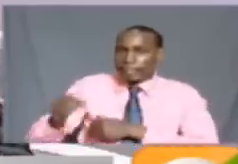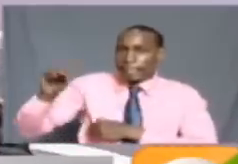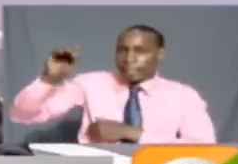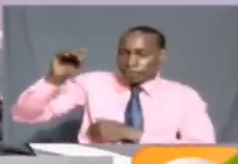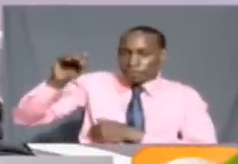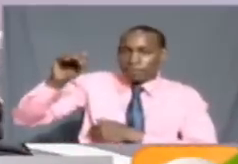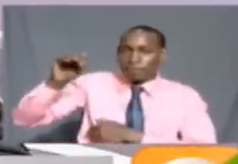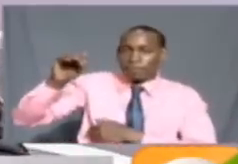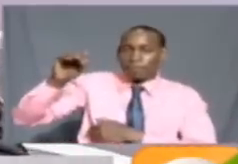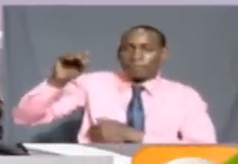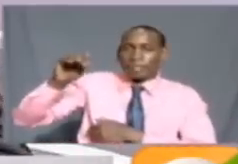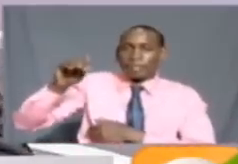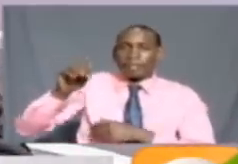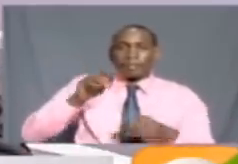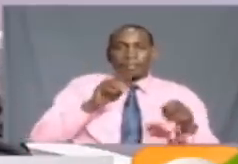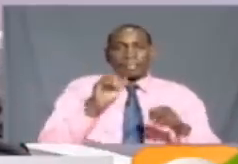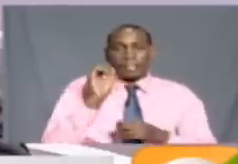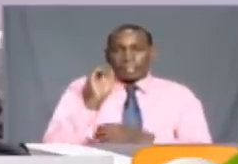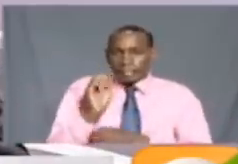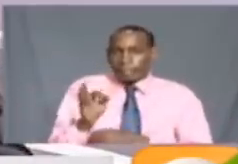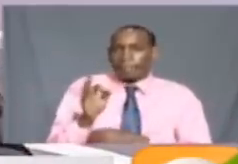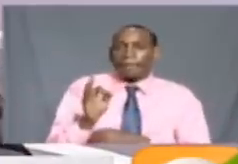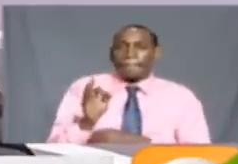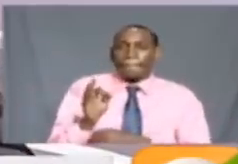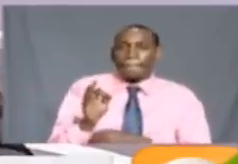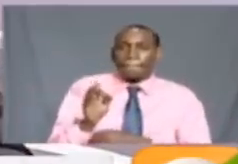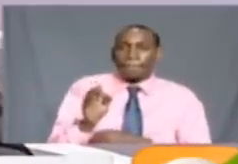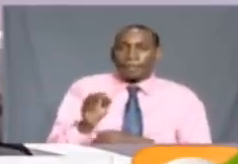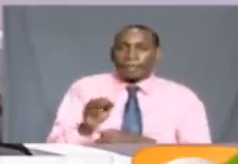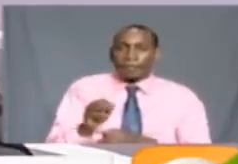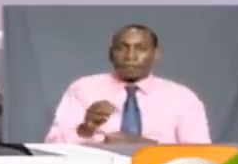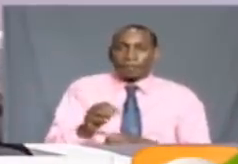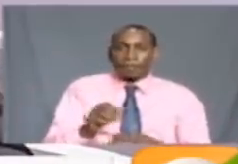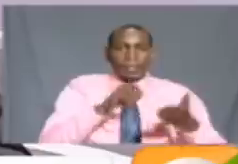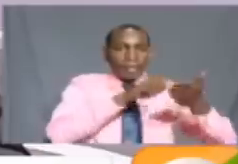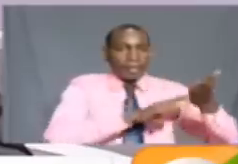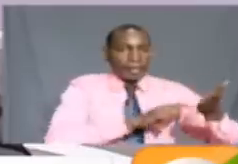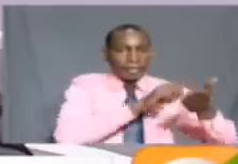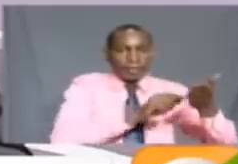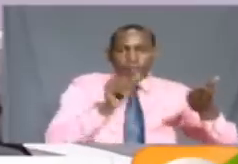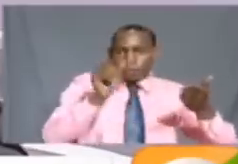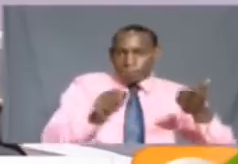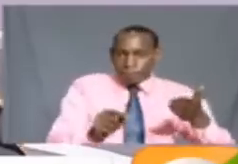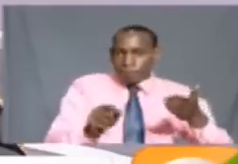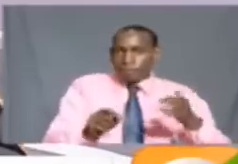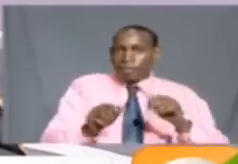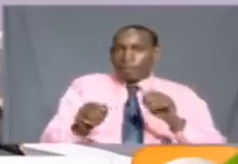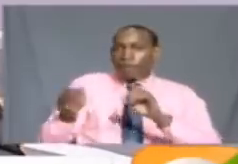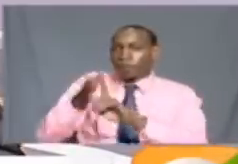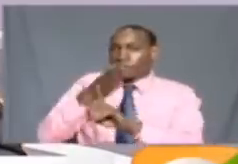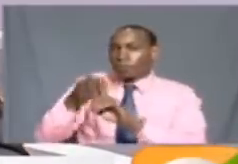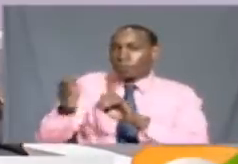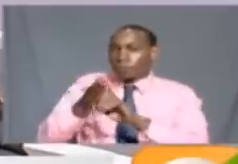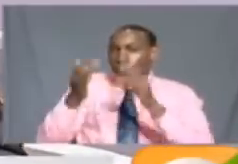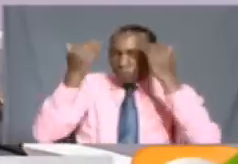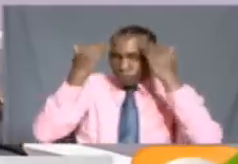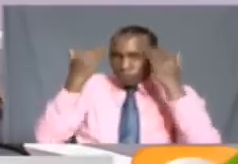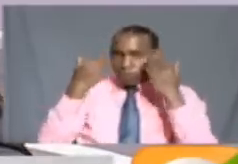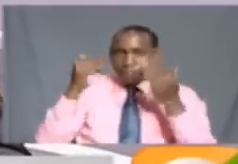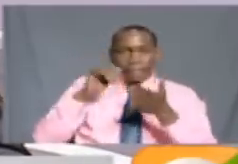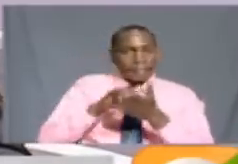an adult. And if an accused person actually successfully convinces the court